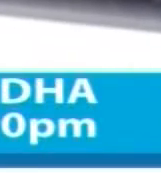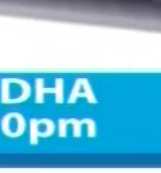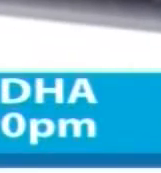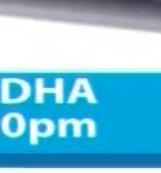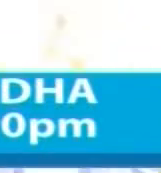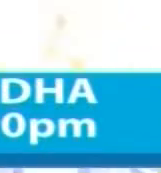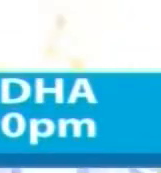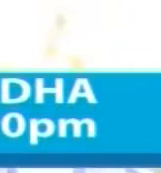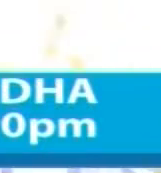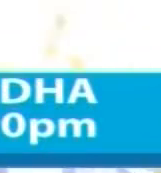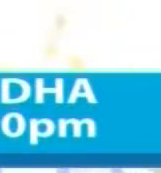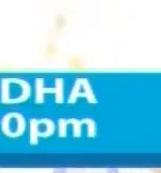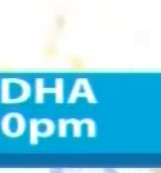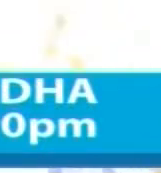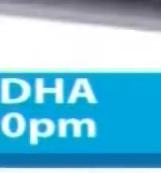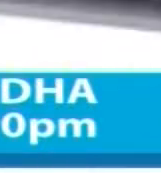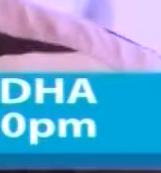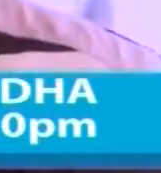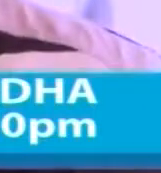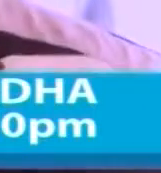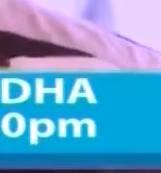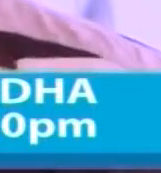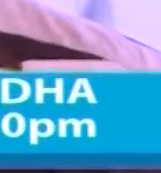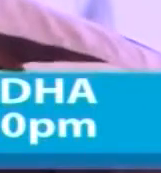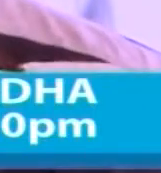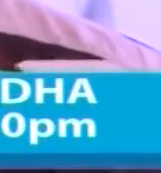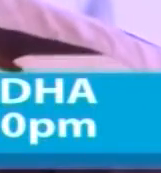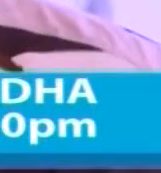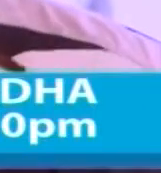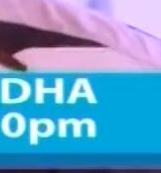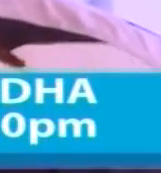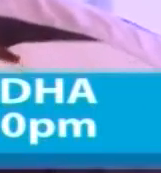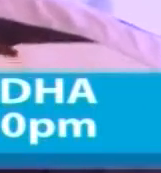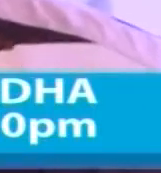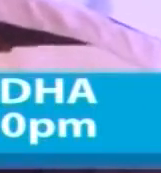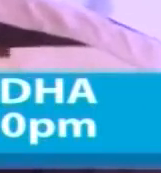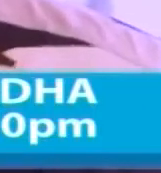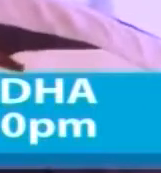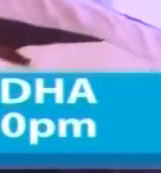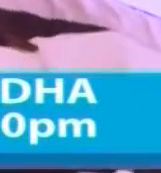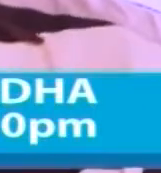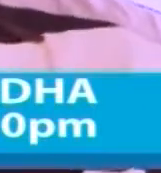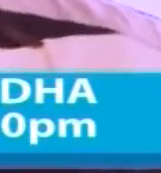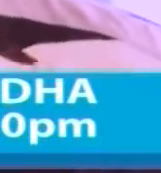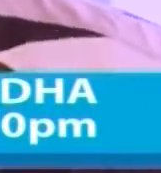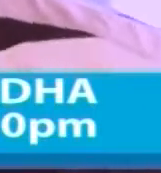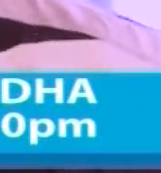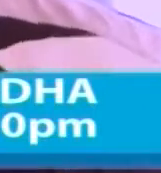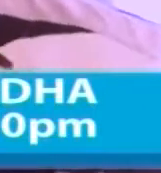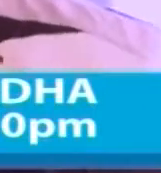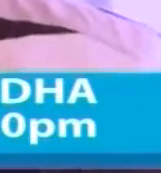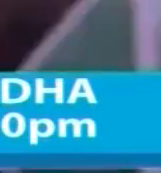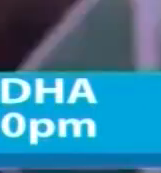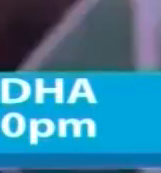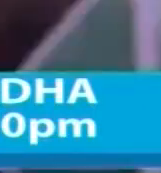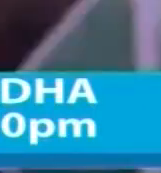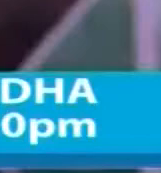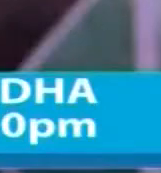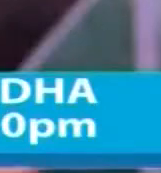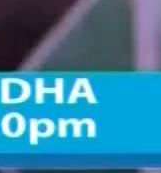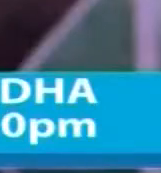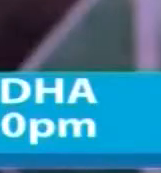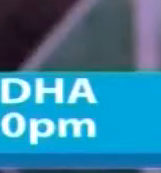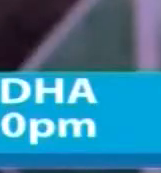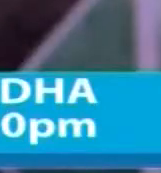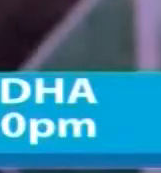hii familia. Kwa nini? Shamsa. Usianze kuniletea aibu. Mimi nakuuliza mambo ya chakula na mambo ya wanawake. Mara